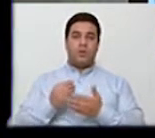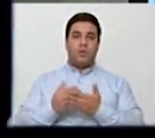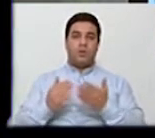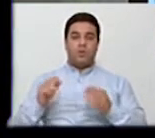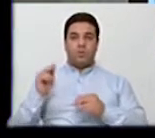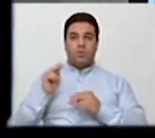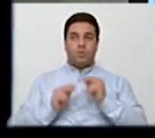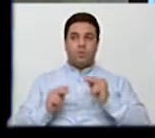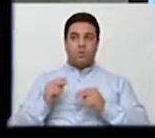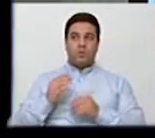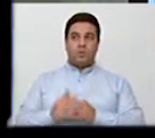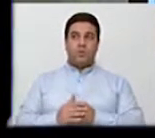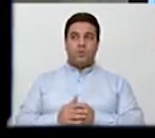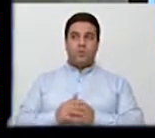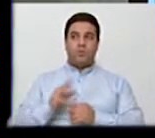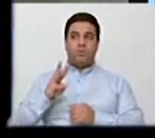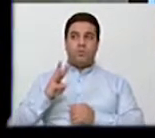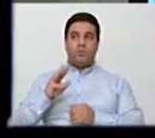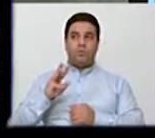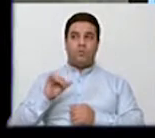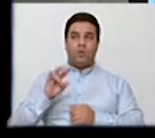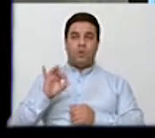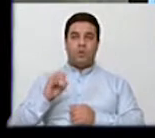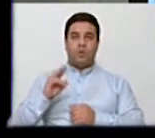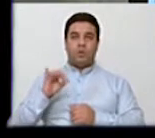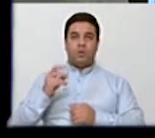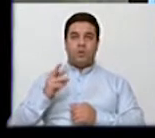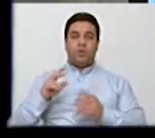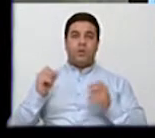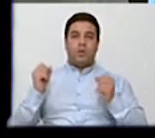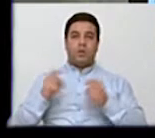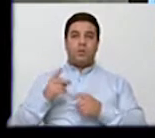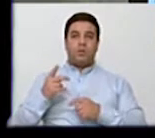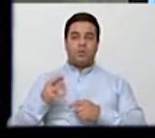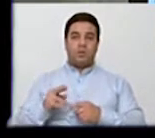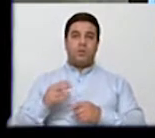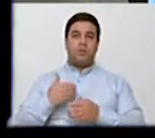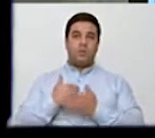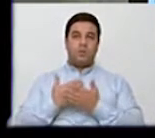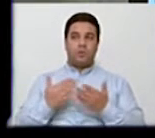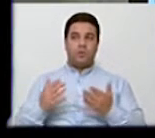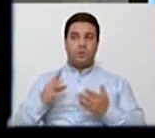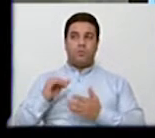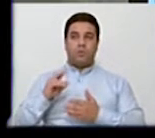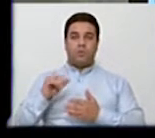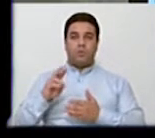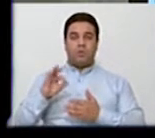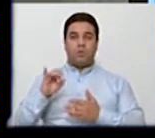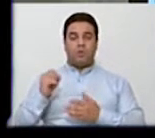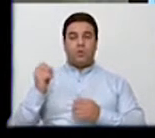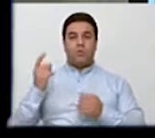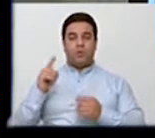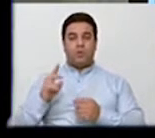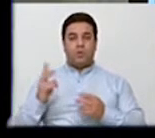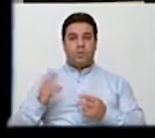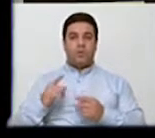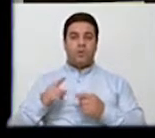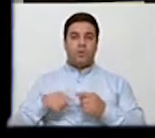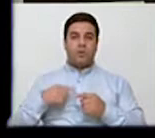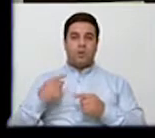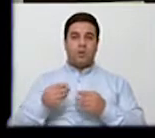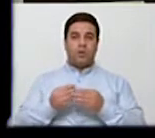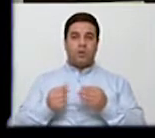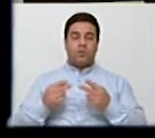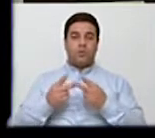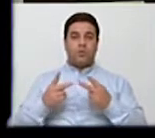o'quvchilar, molar konsentratsiyasini aniqlashimiz uchun, demak, bizda modda miqdorini bilishimiz kerak. Keyingi eritmada